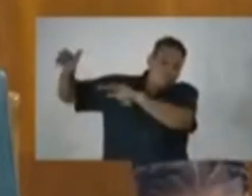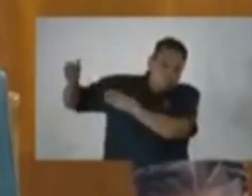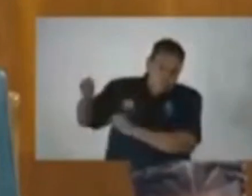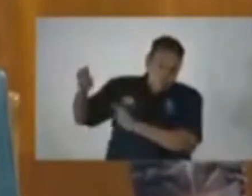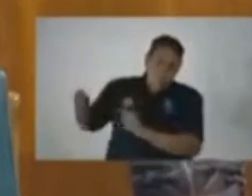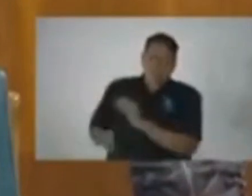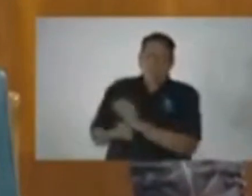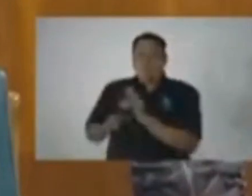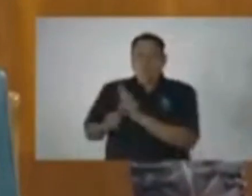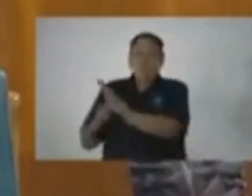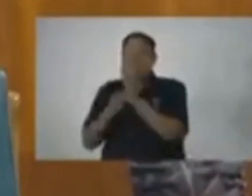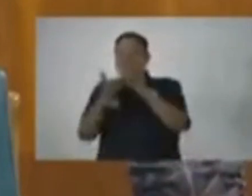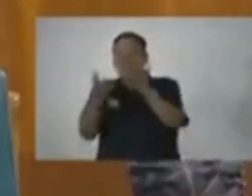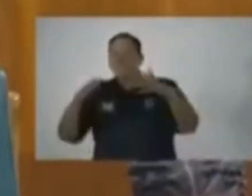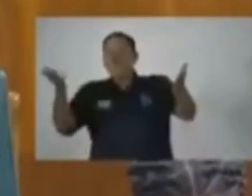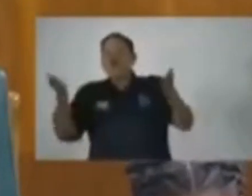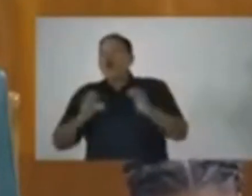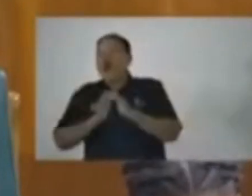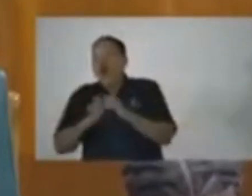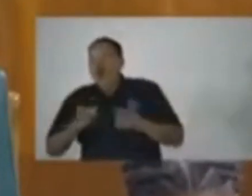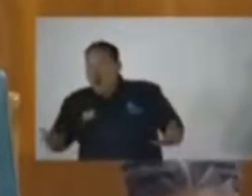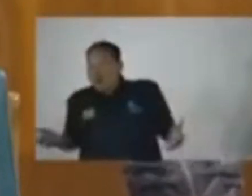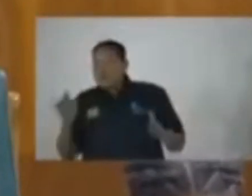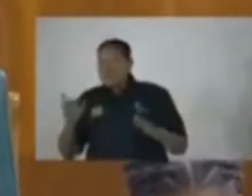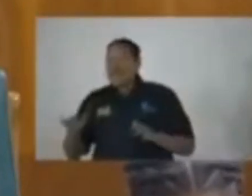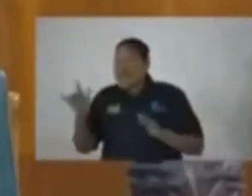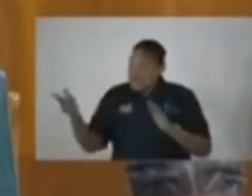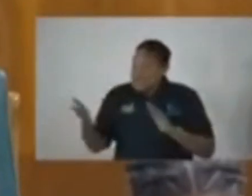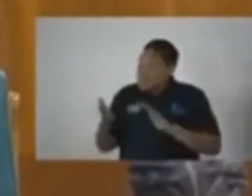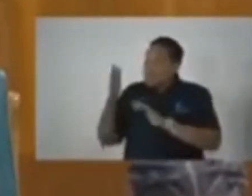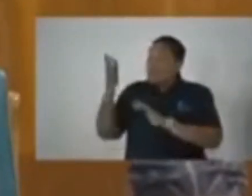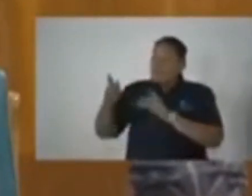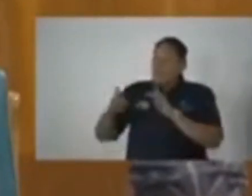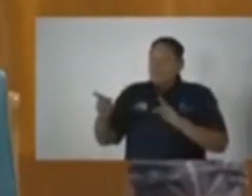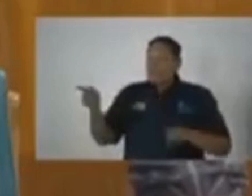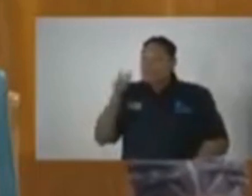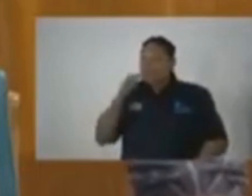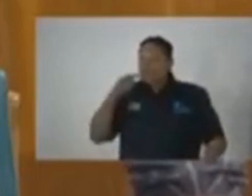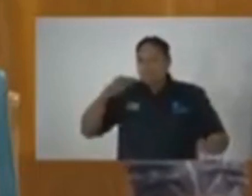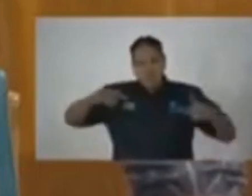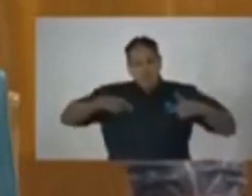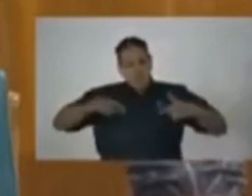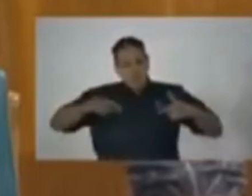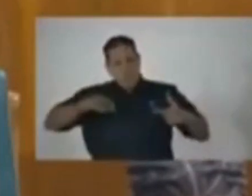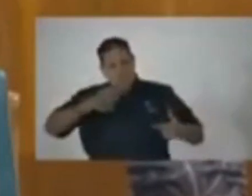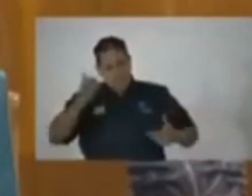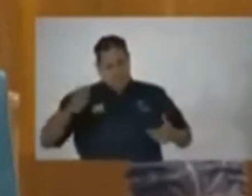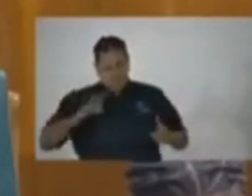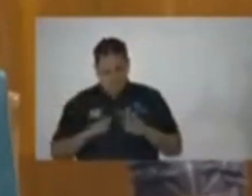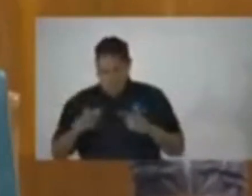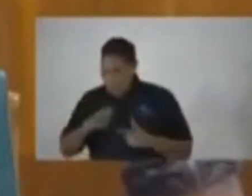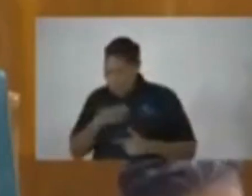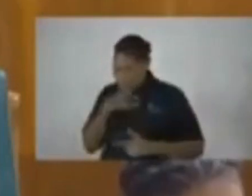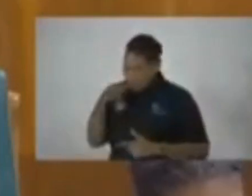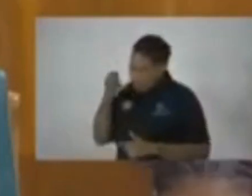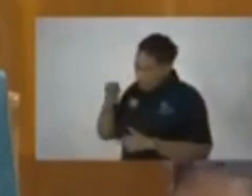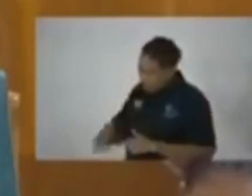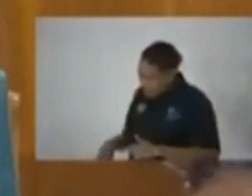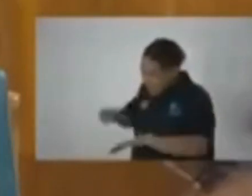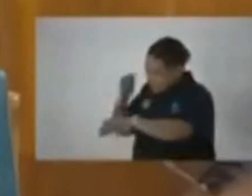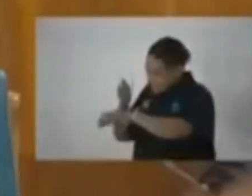I'm showing you that how is it that the band raiders are saying that they're better than the farmers of the